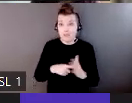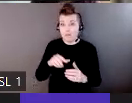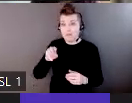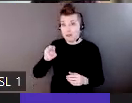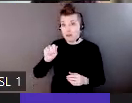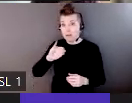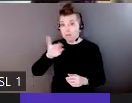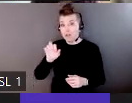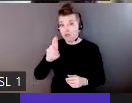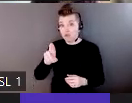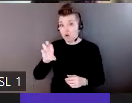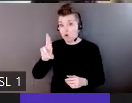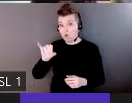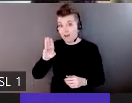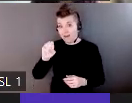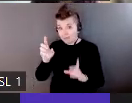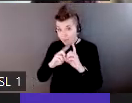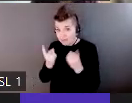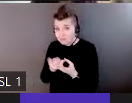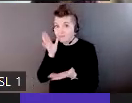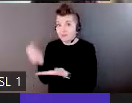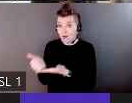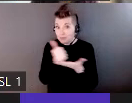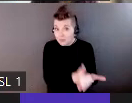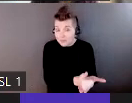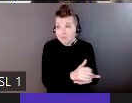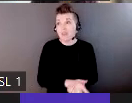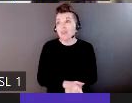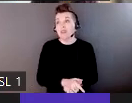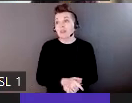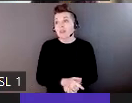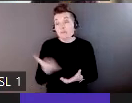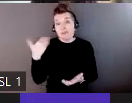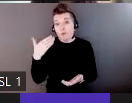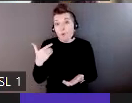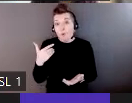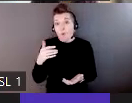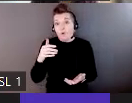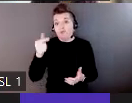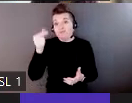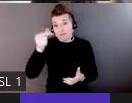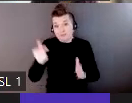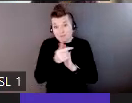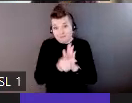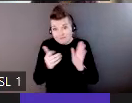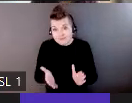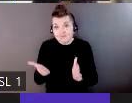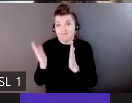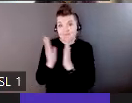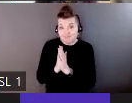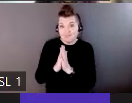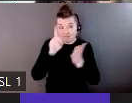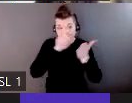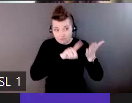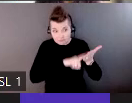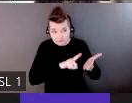assist with those investigations. We've had the Crown attorneys ask for an investigation to determine criminal